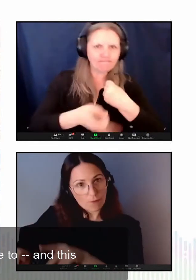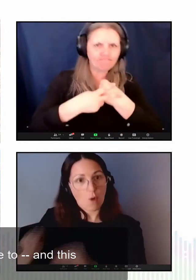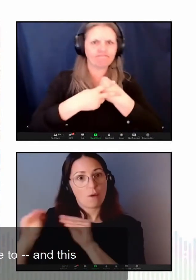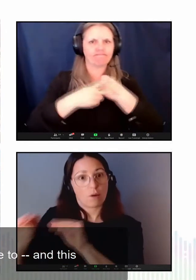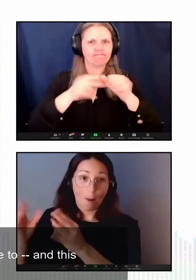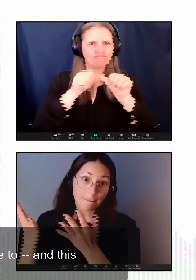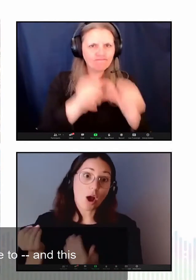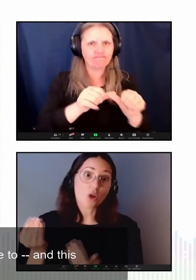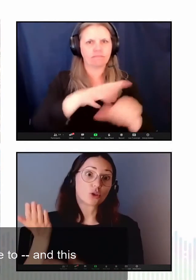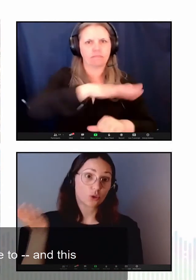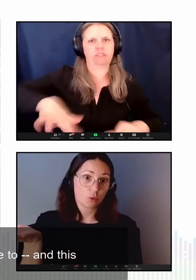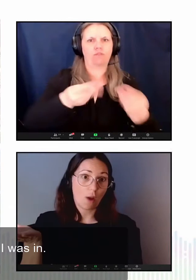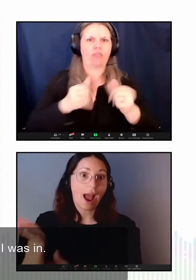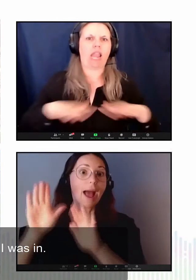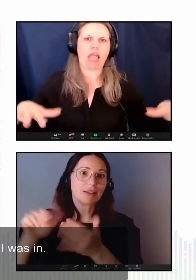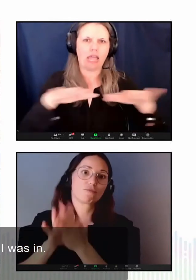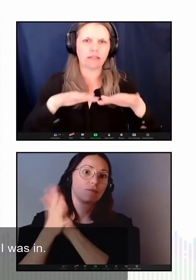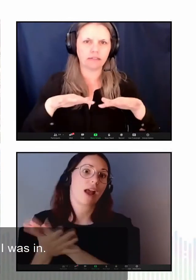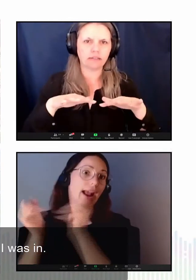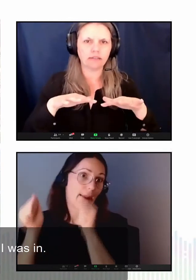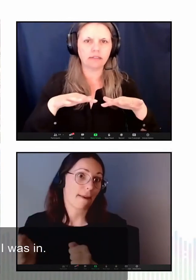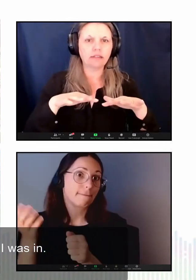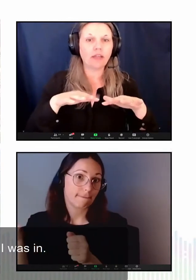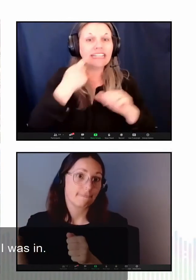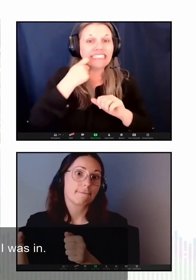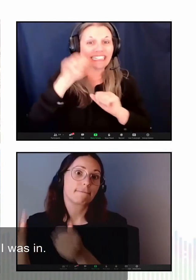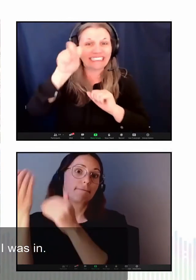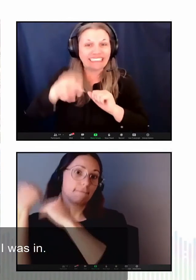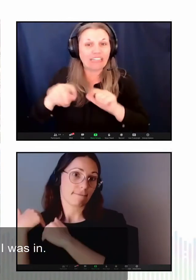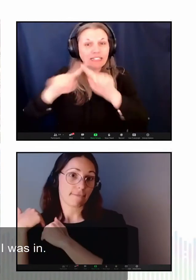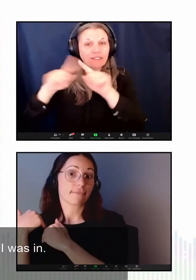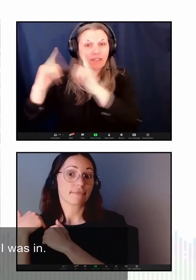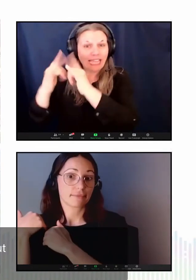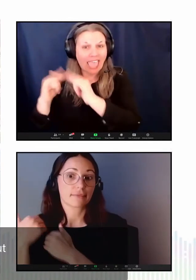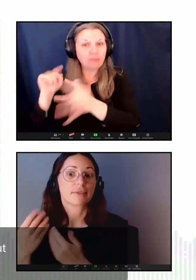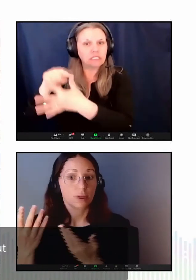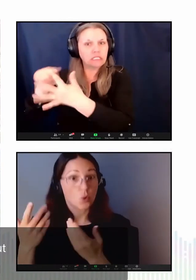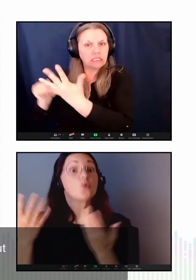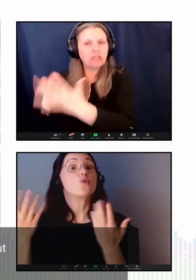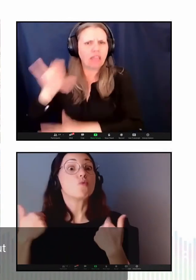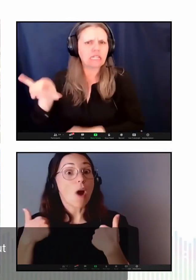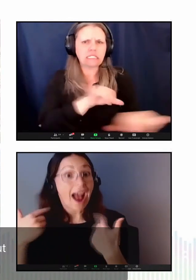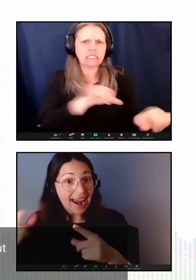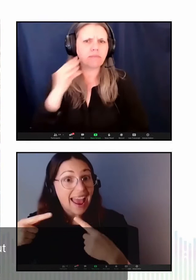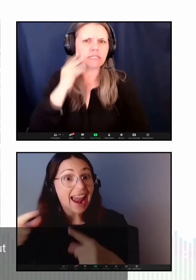be able to, and this is what happened in those camps that I was in, is particularly the ones that